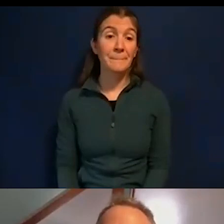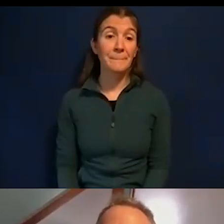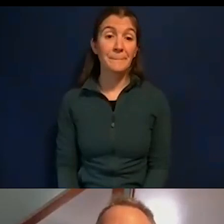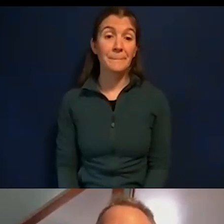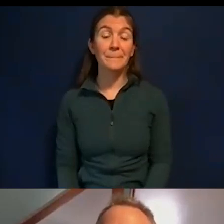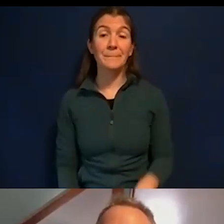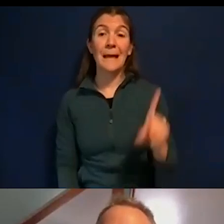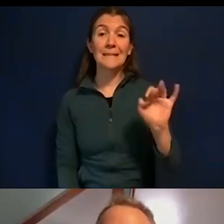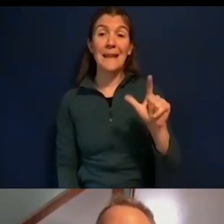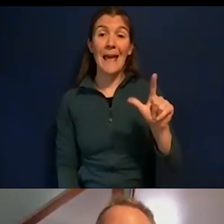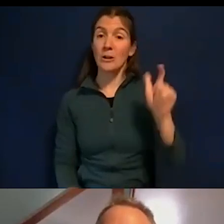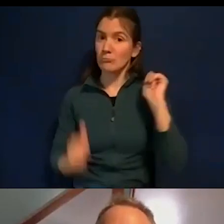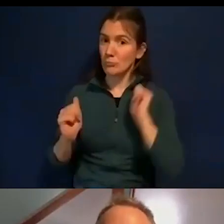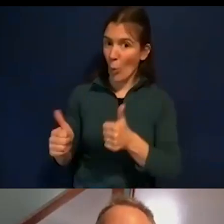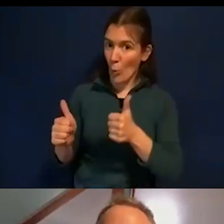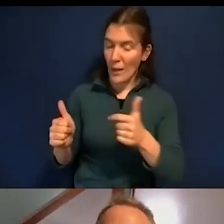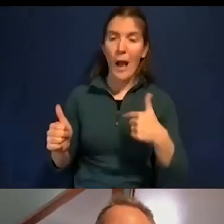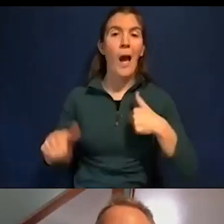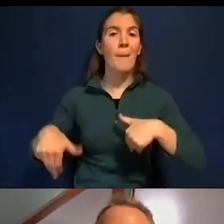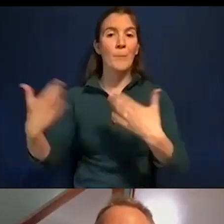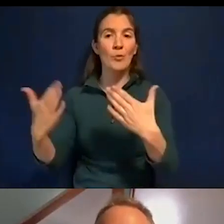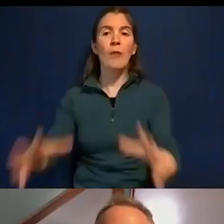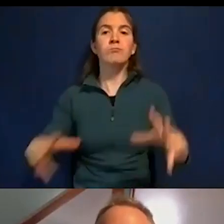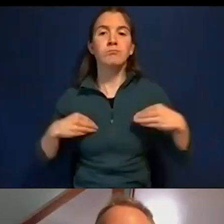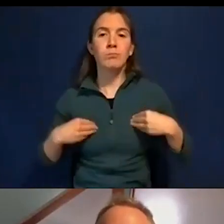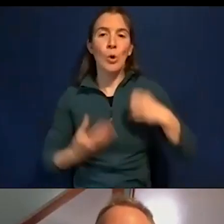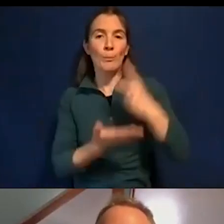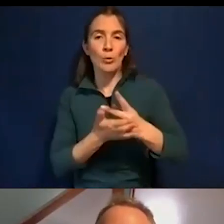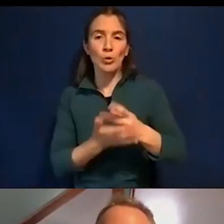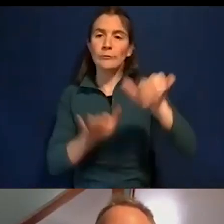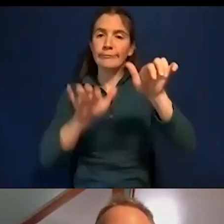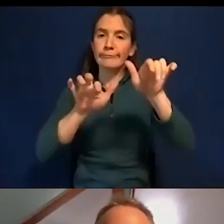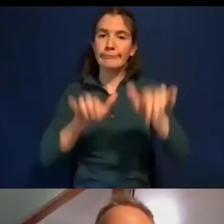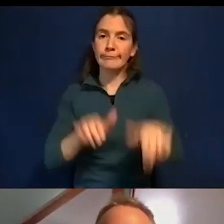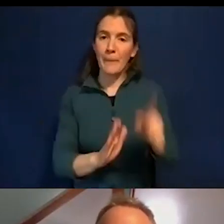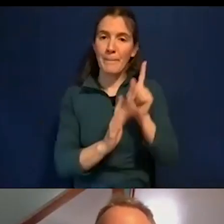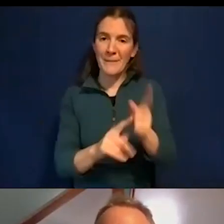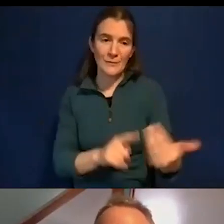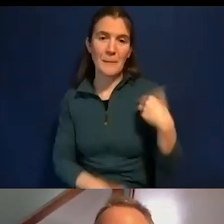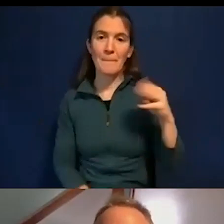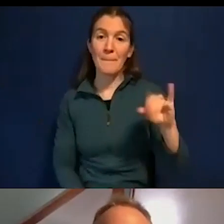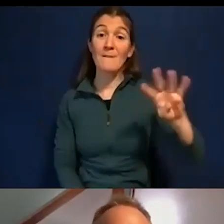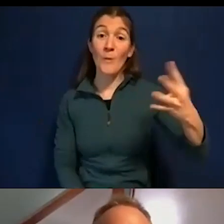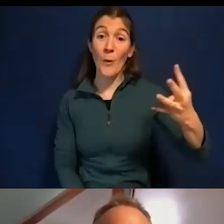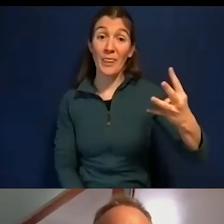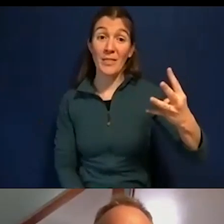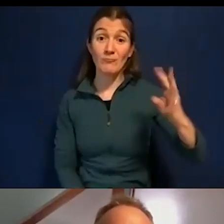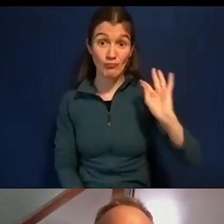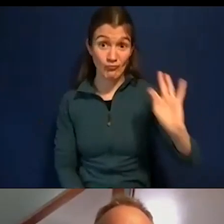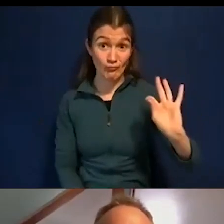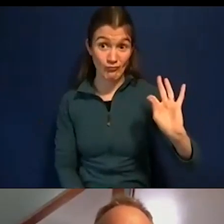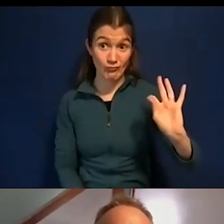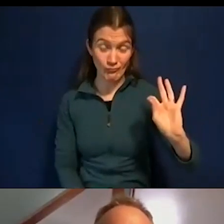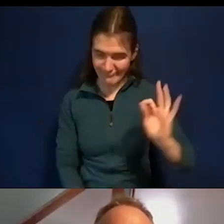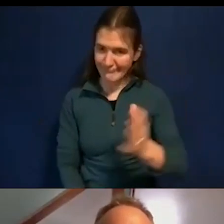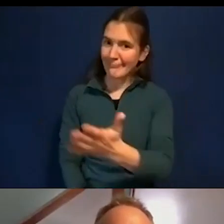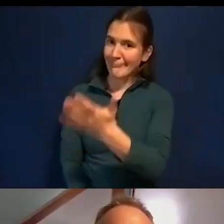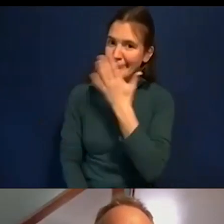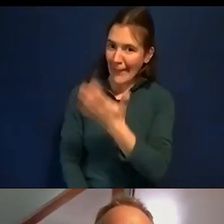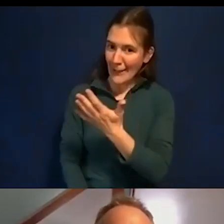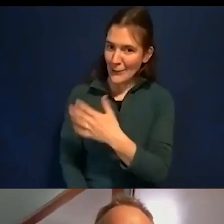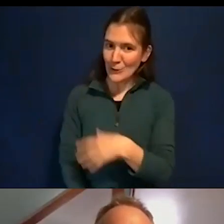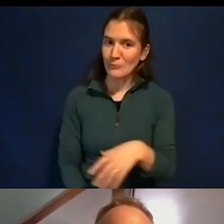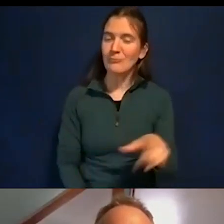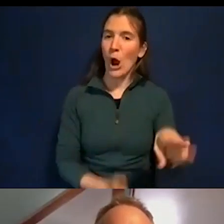Great. I move to approve the minutes from our meeting on May 4th. I thank the clerk for